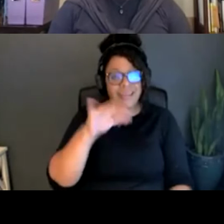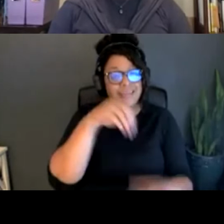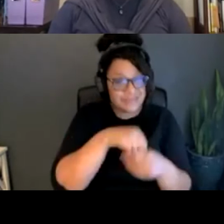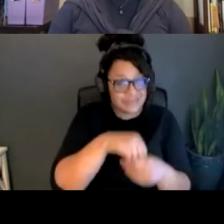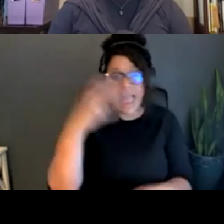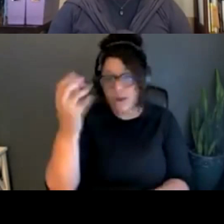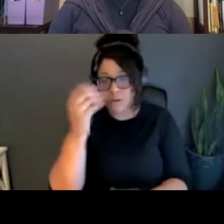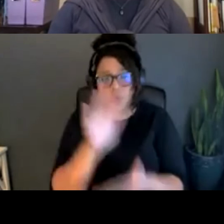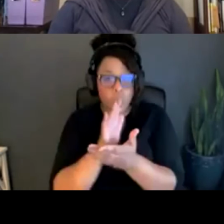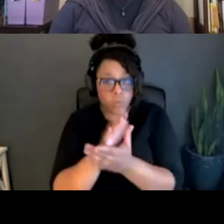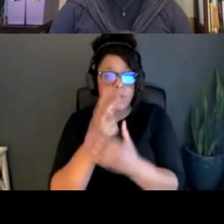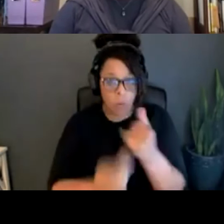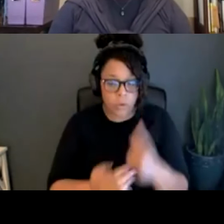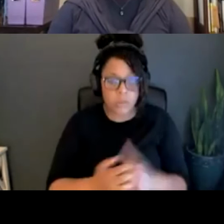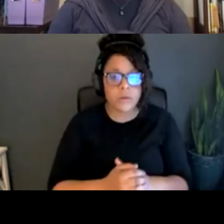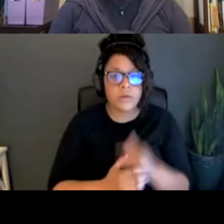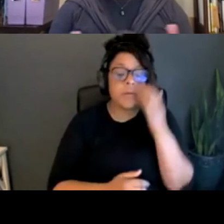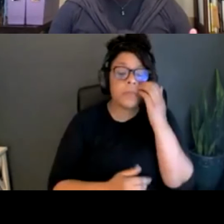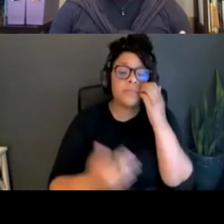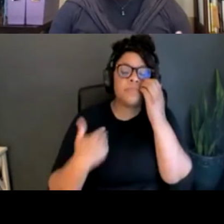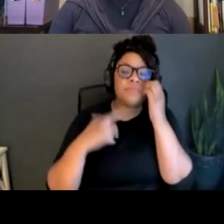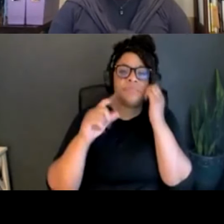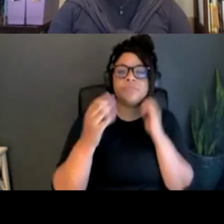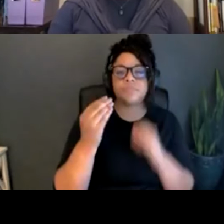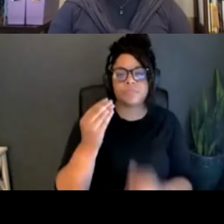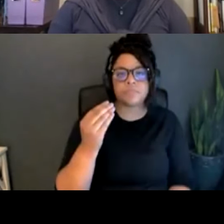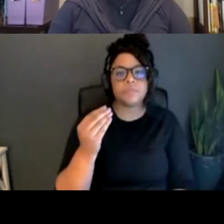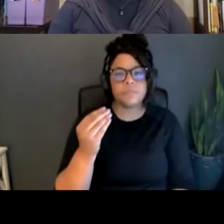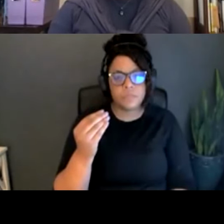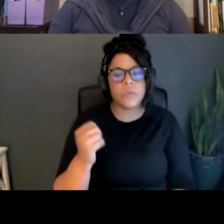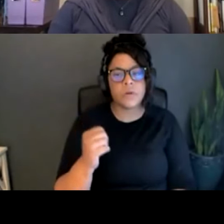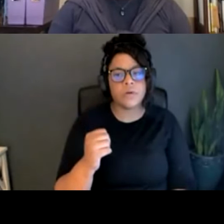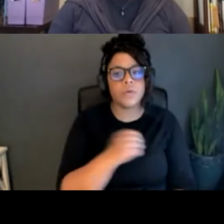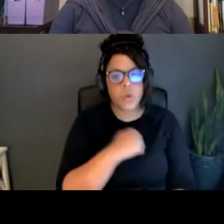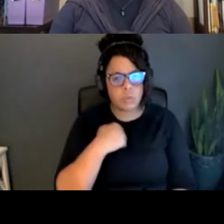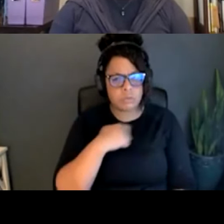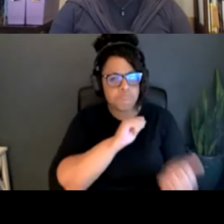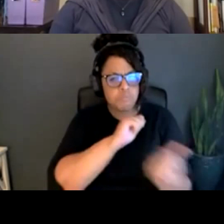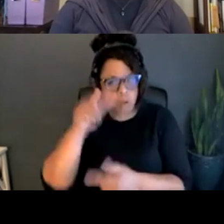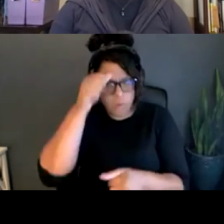of schools. In 2014, I think we all recall that